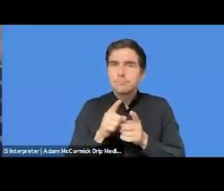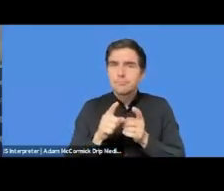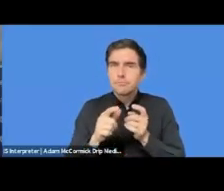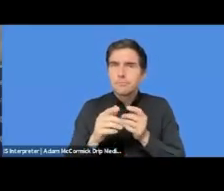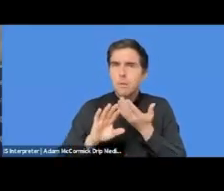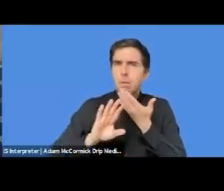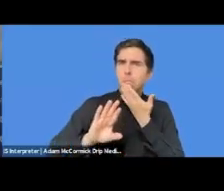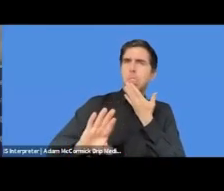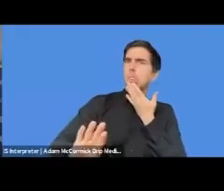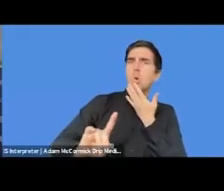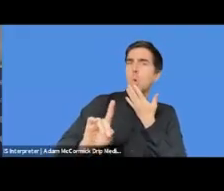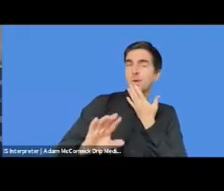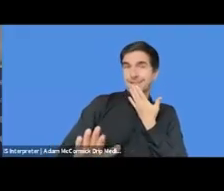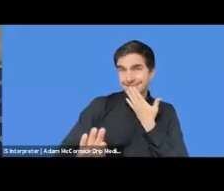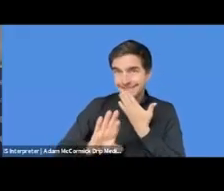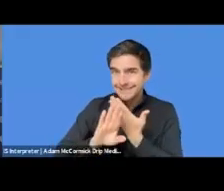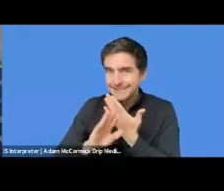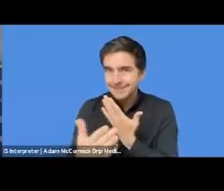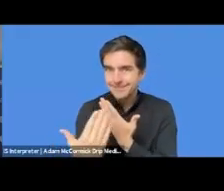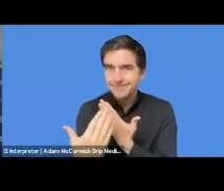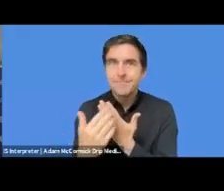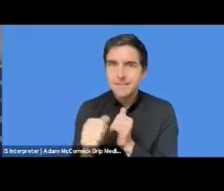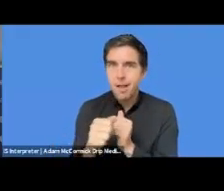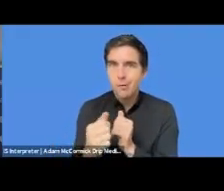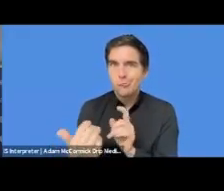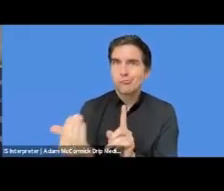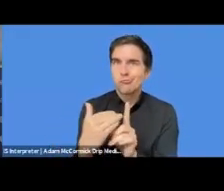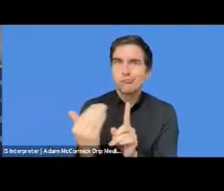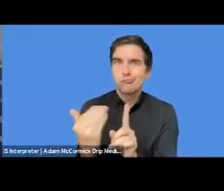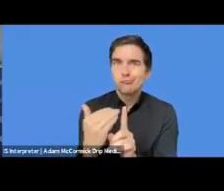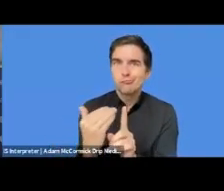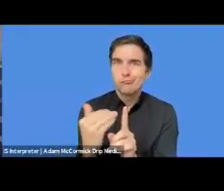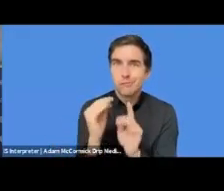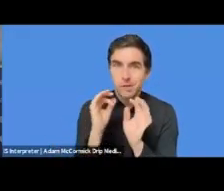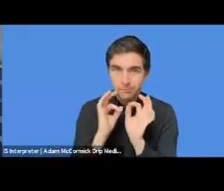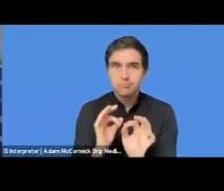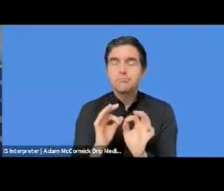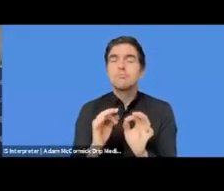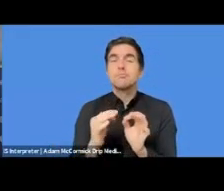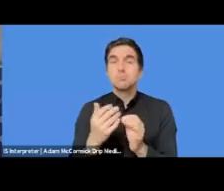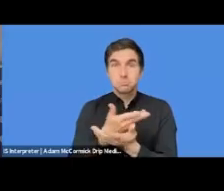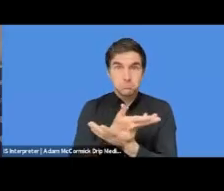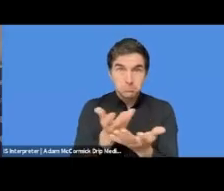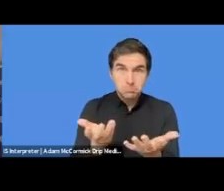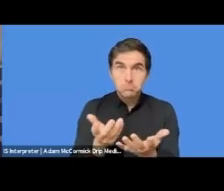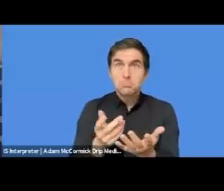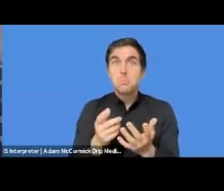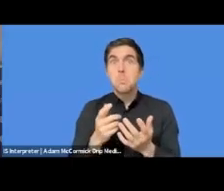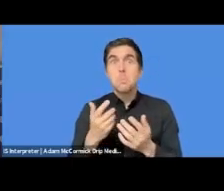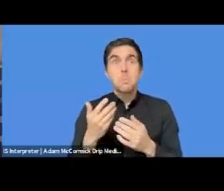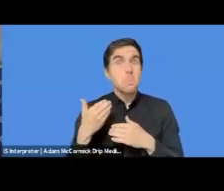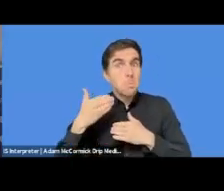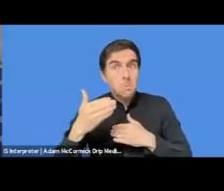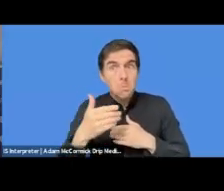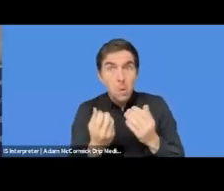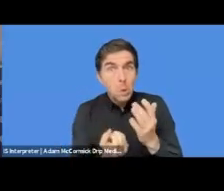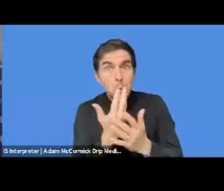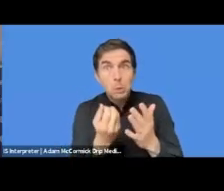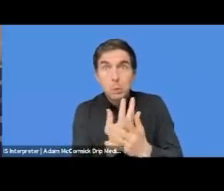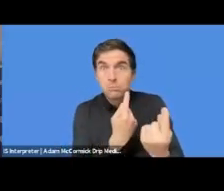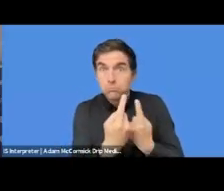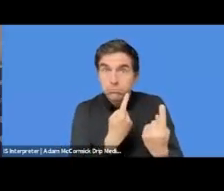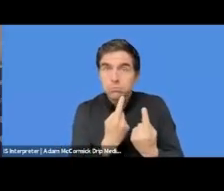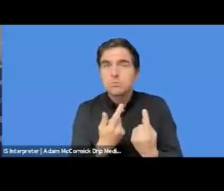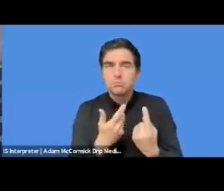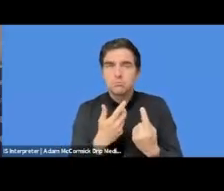level just to take the services closer to the people, and just for the beneficiaries or potential beneficiaries to